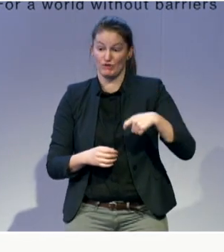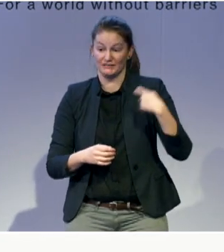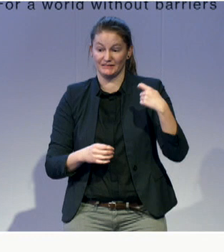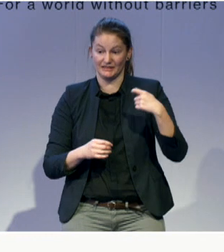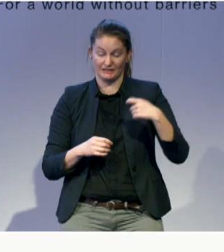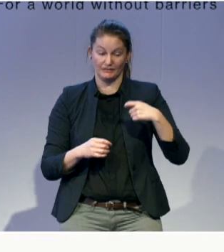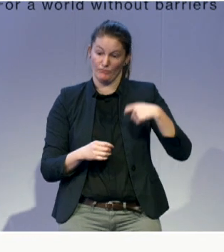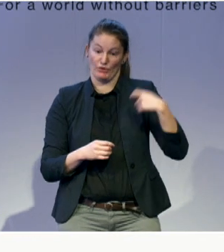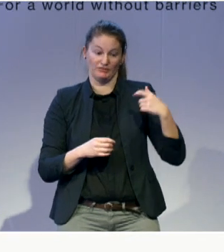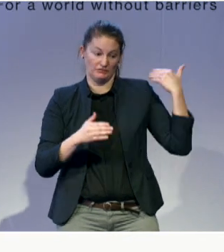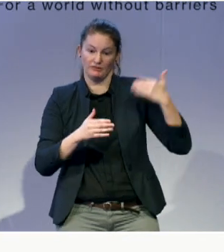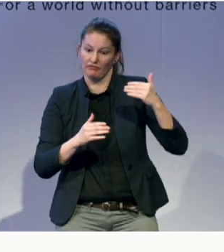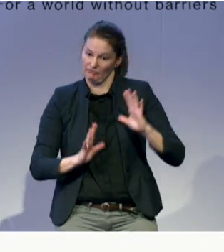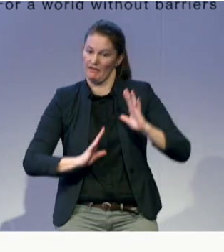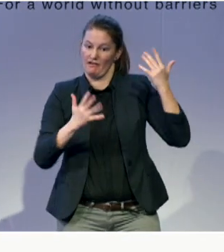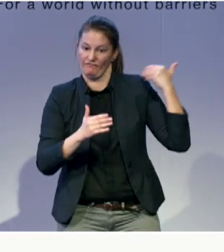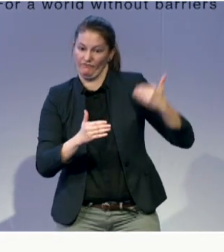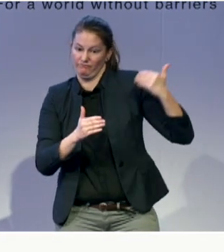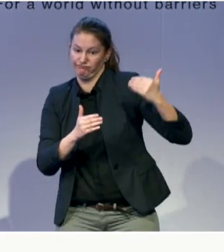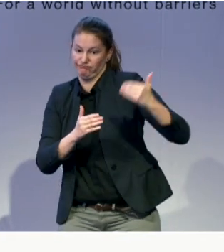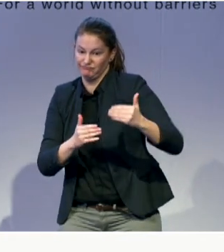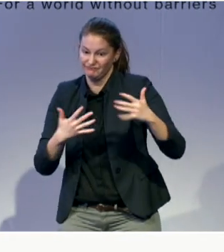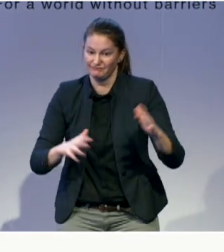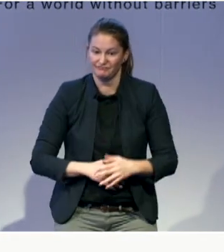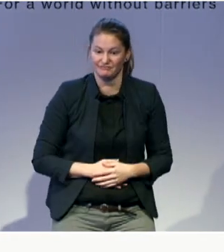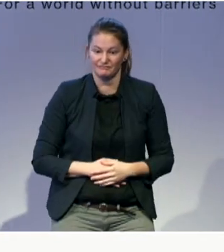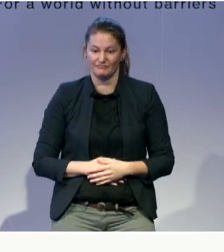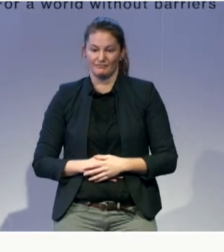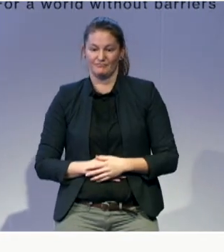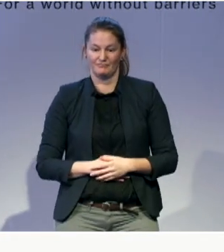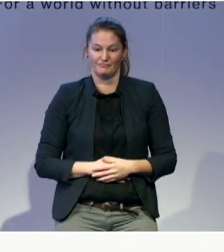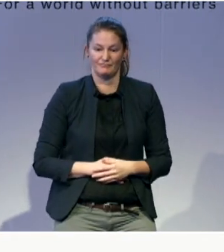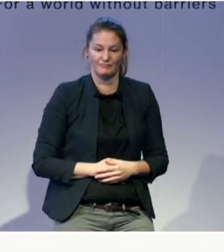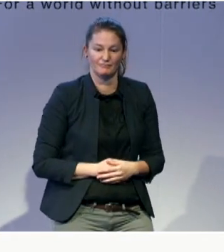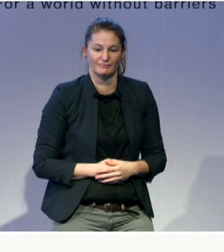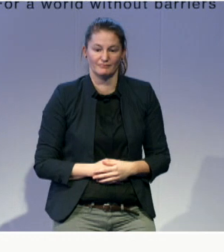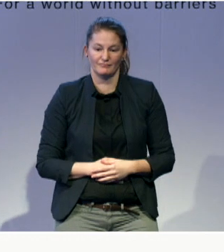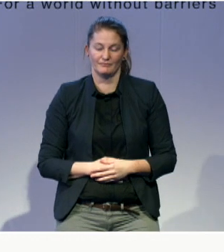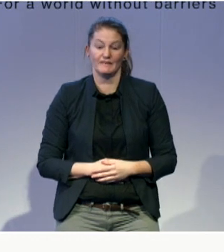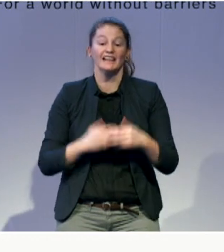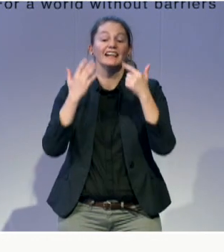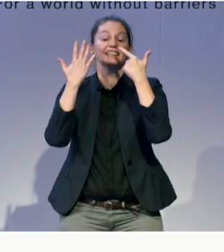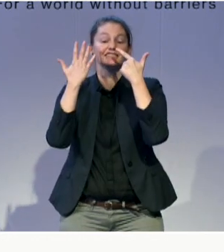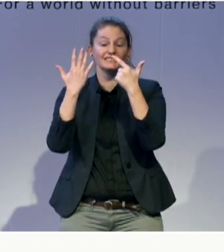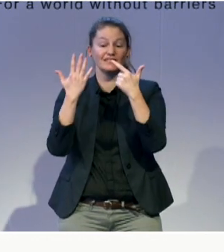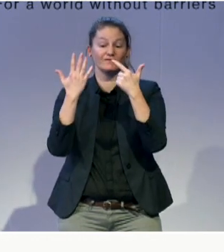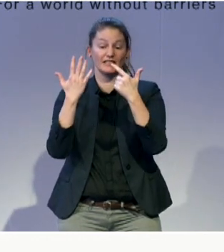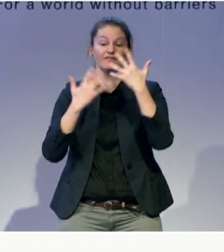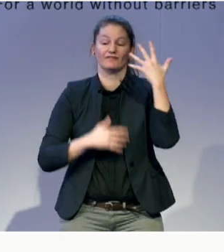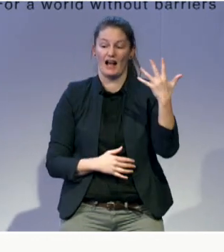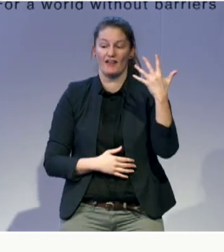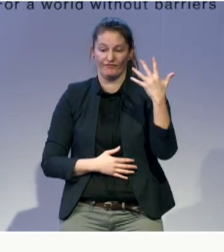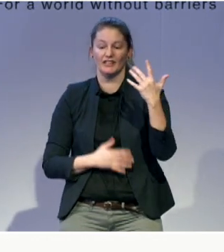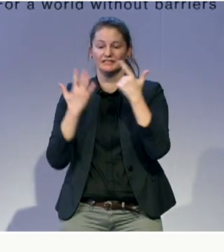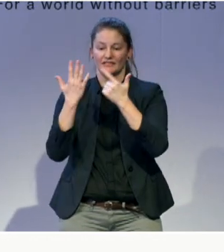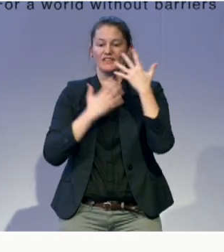57 members of the House of Representatives, and I have worked for approximately 13